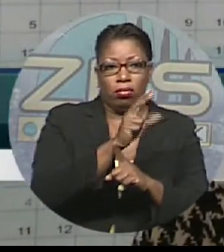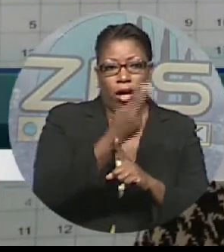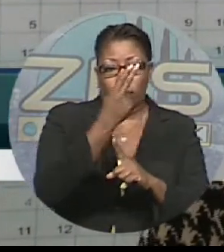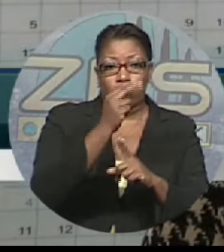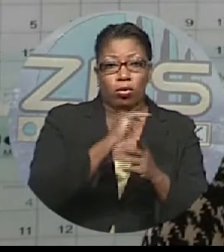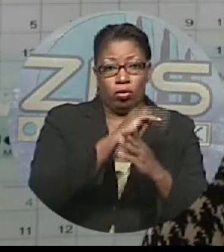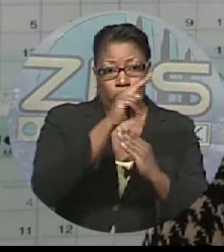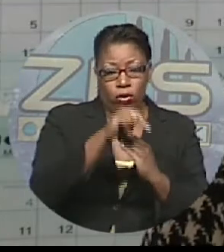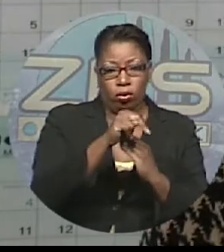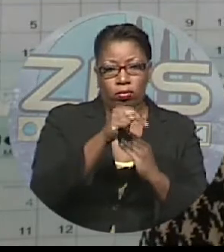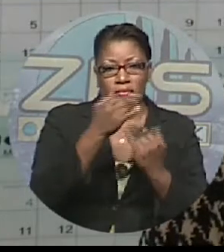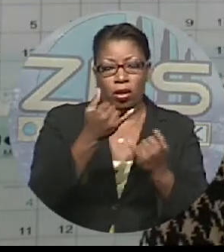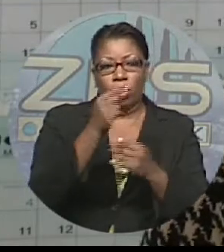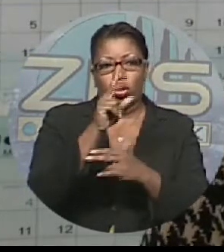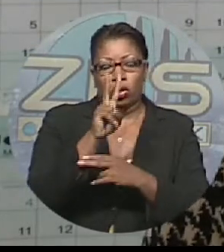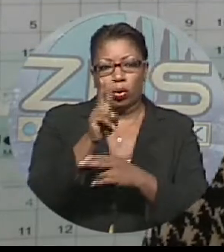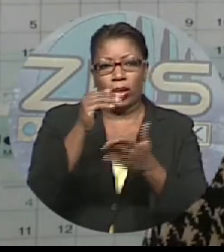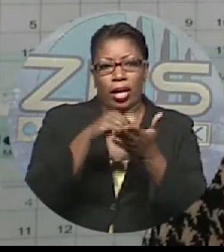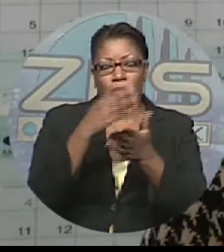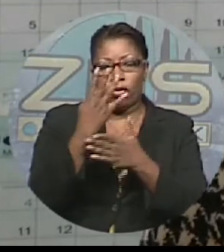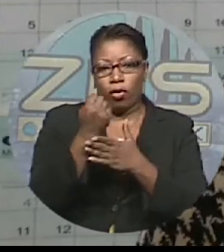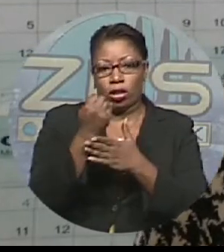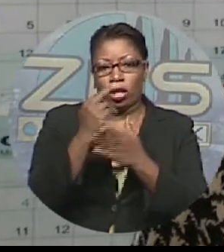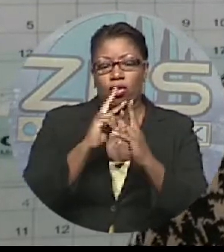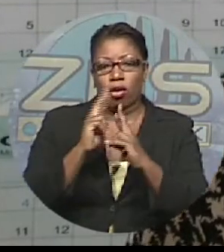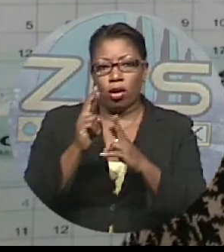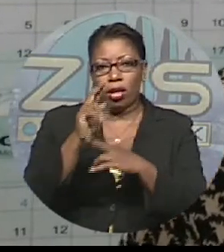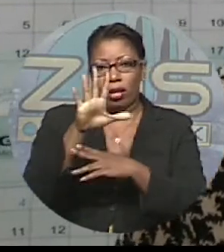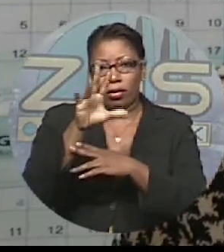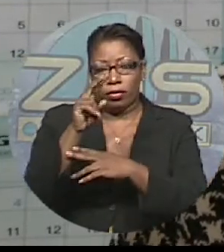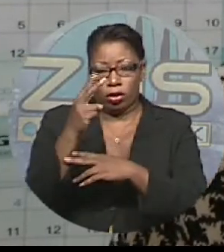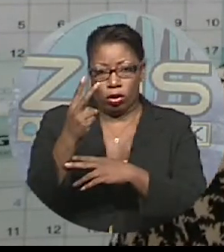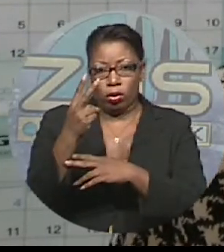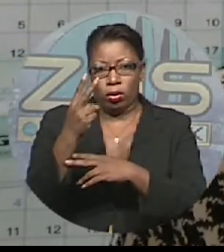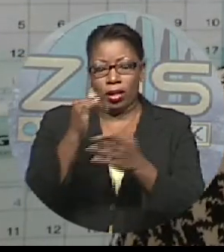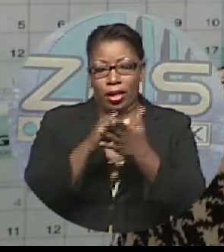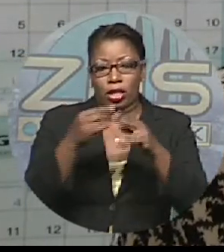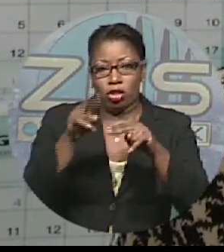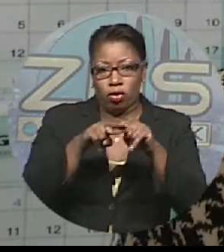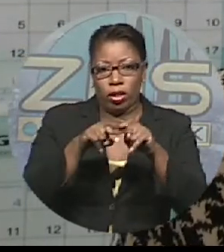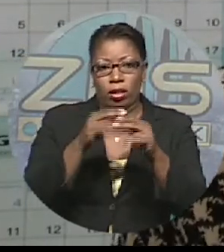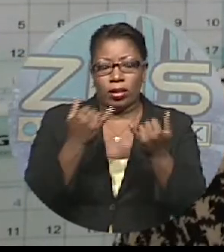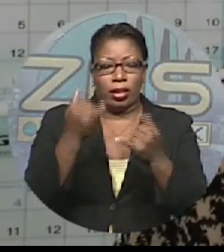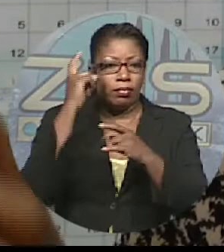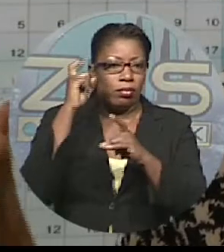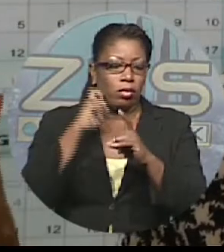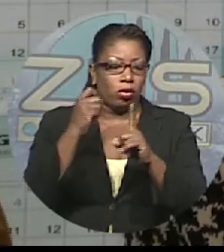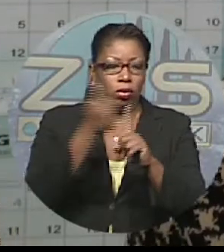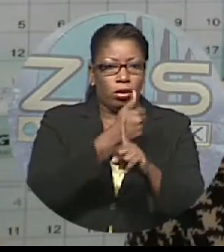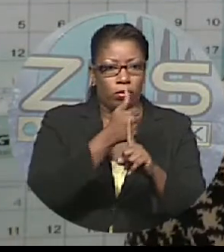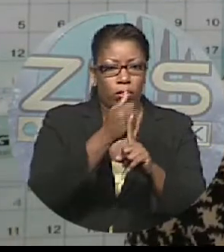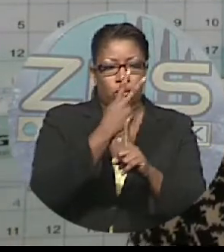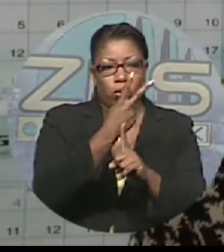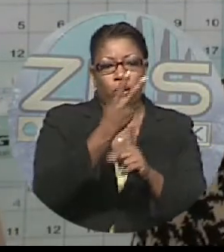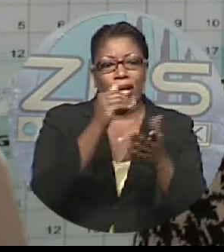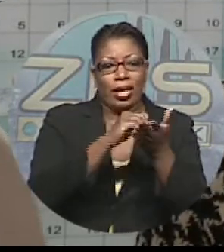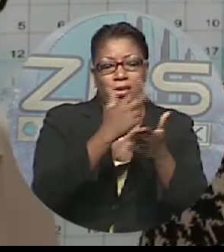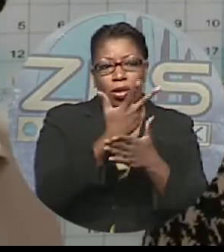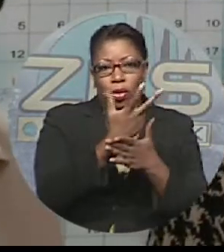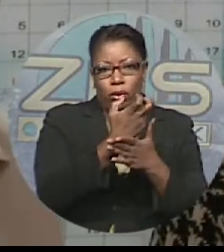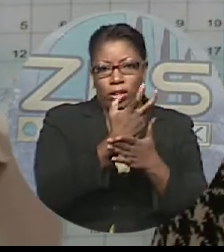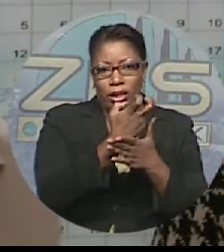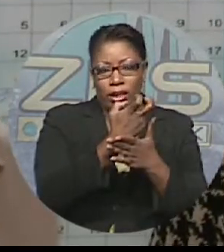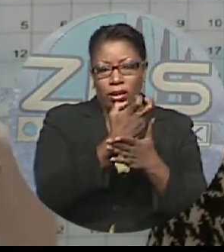for 2014, we have recorded 52. And for sexual abuse, for 2013, we